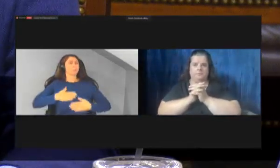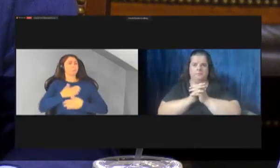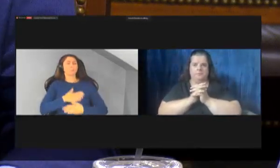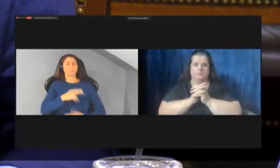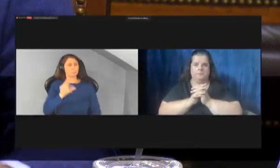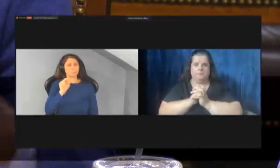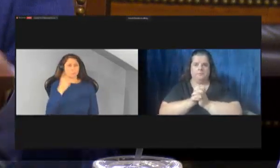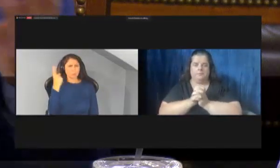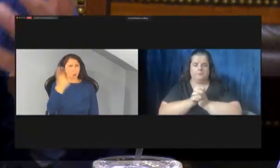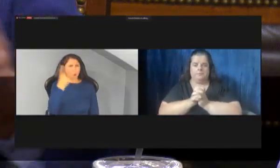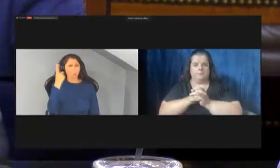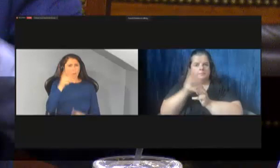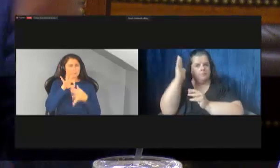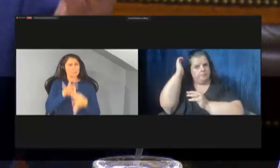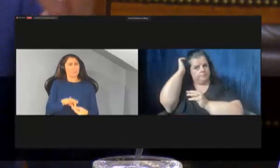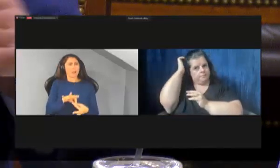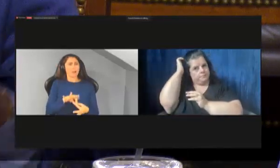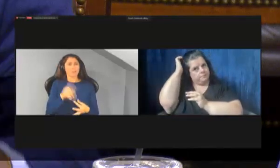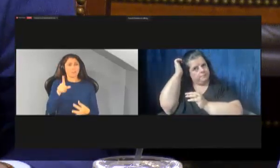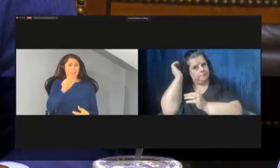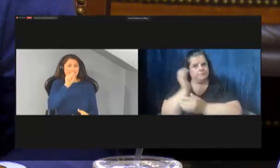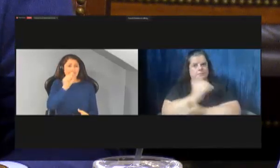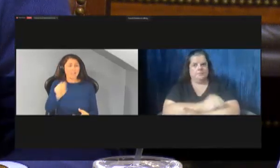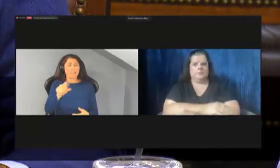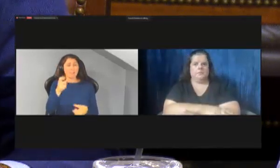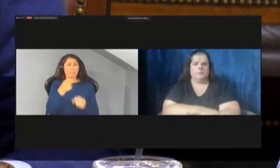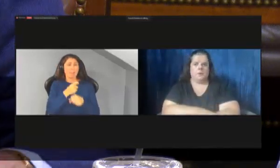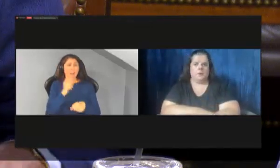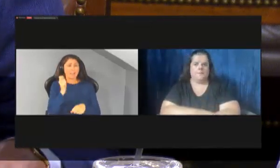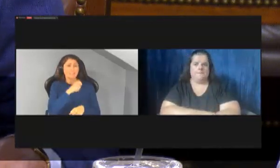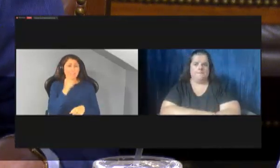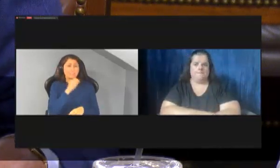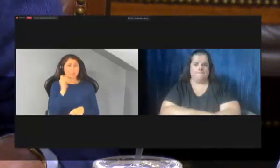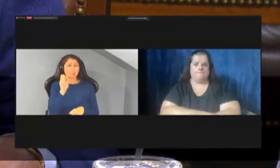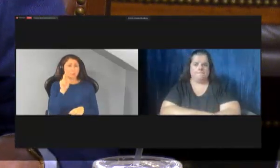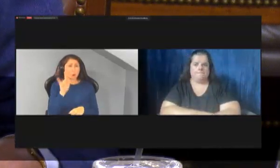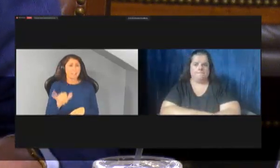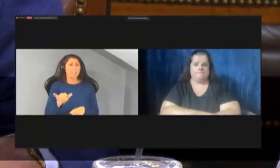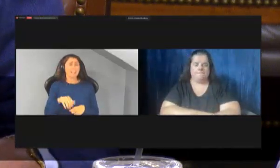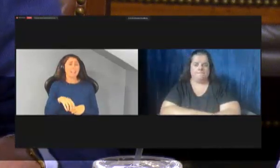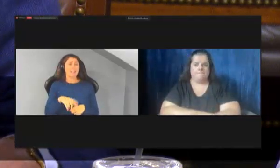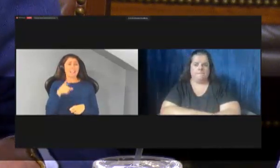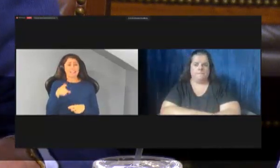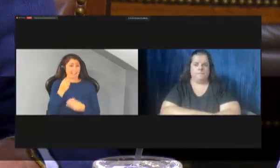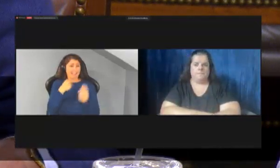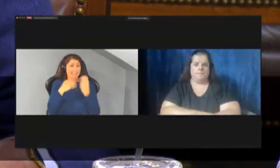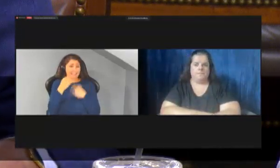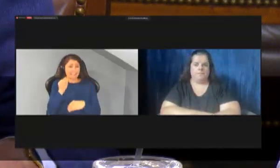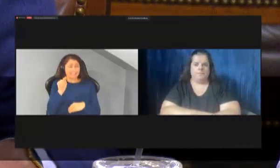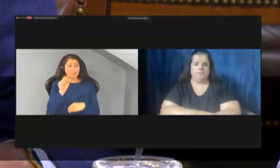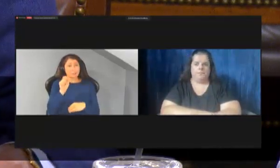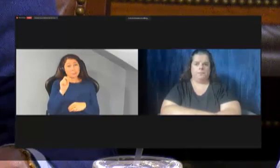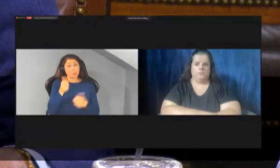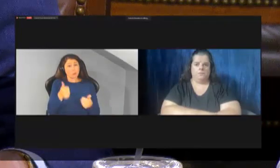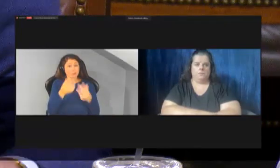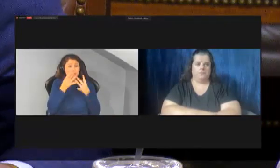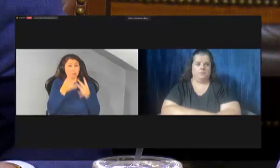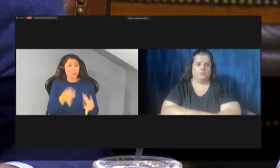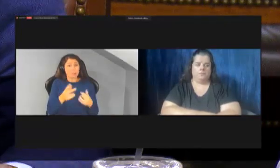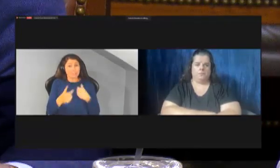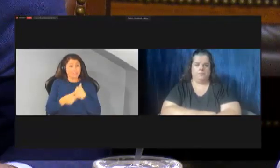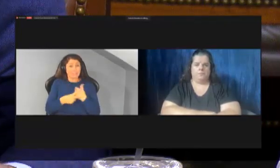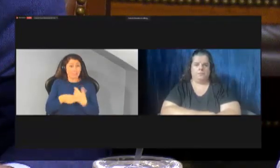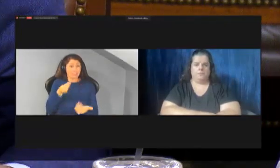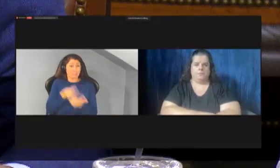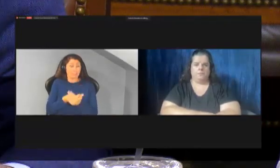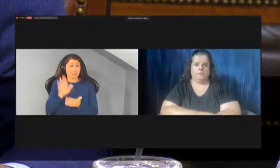about, you know, they love it. They make jerky and, you know, they eat it. So it's good. It actually saves them money on their grocery